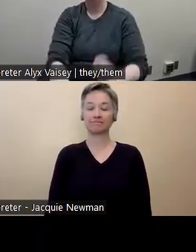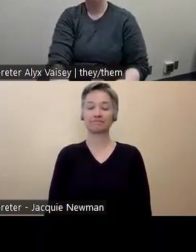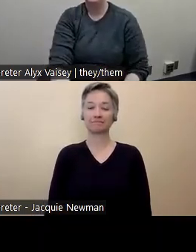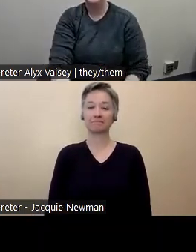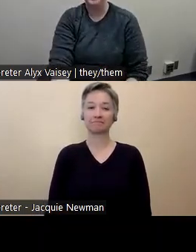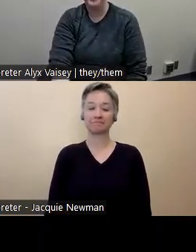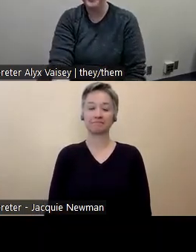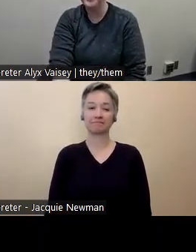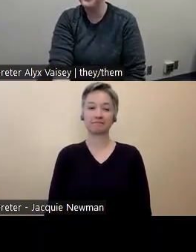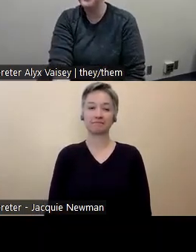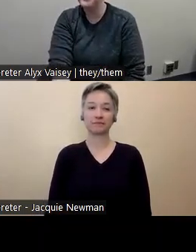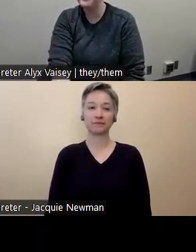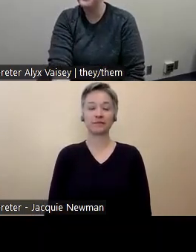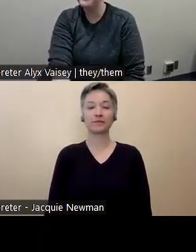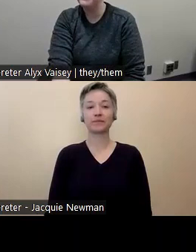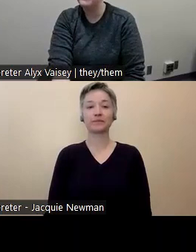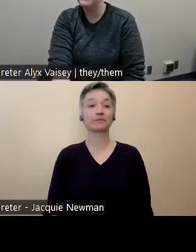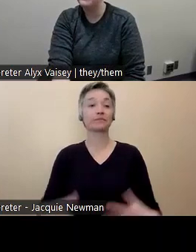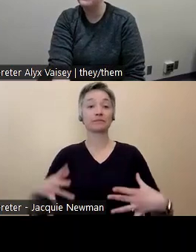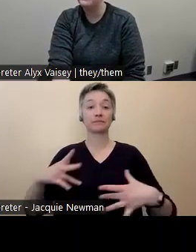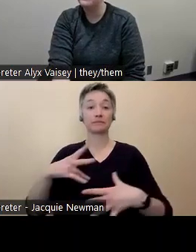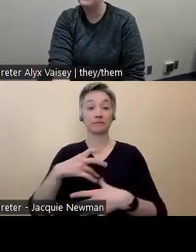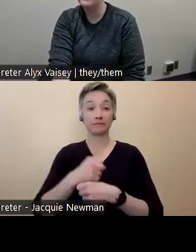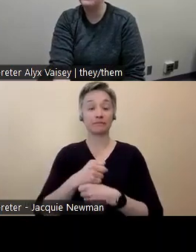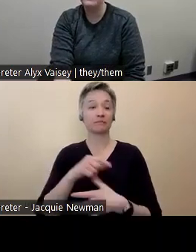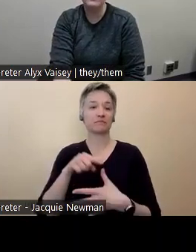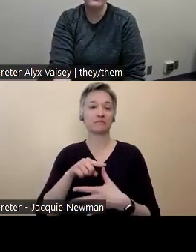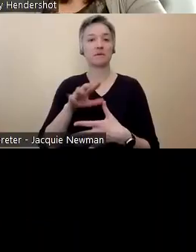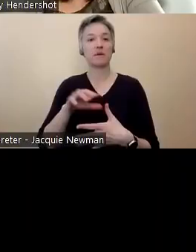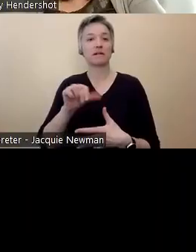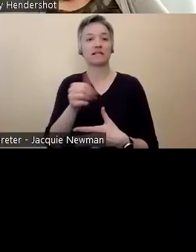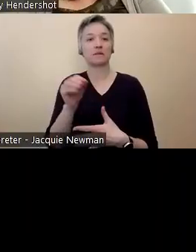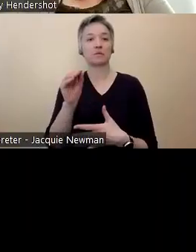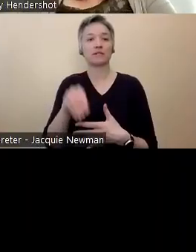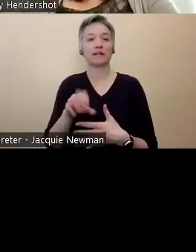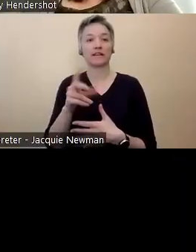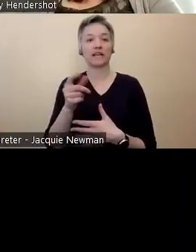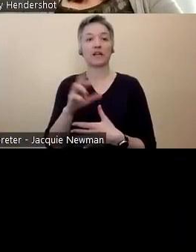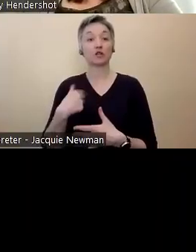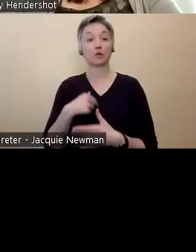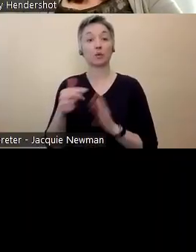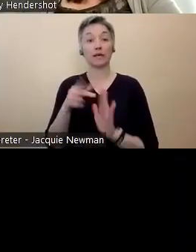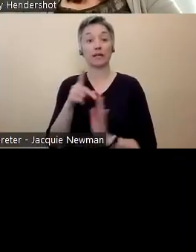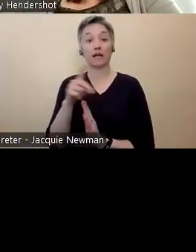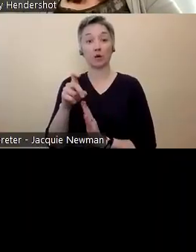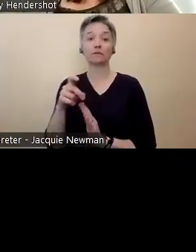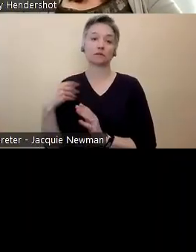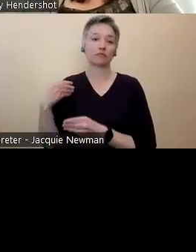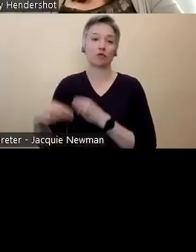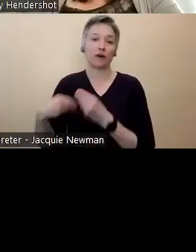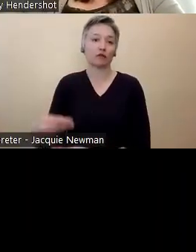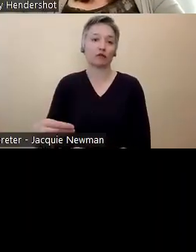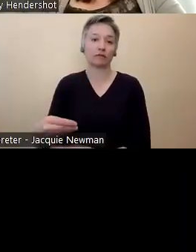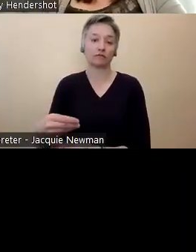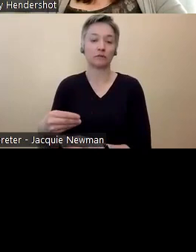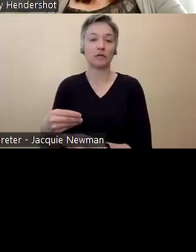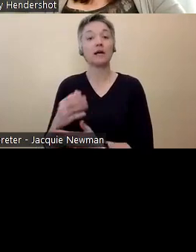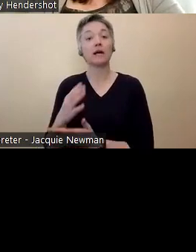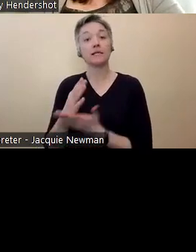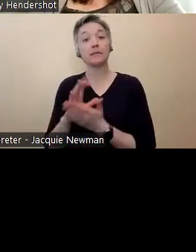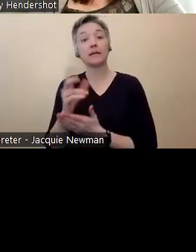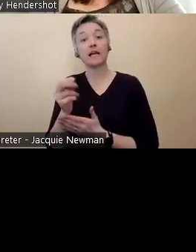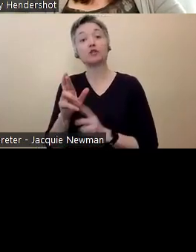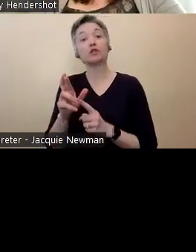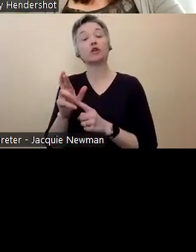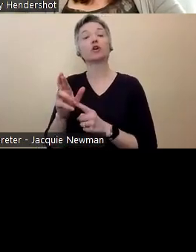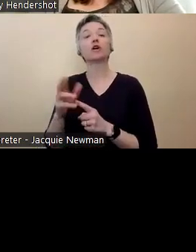But in summary, about 10% of diagnosed cancers that we see are hereditary. And again, some cancers are more likely to be hereditary